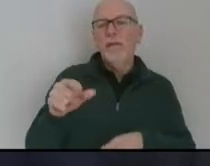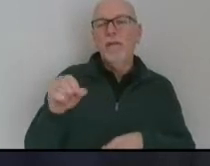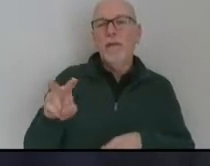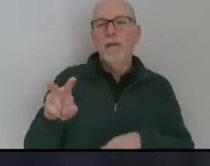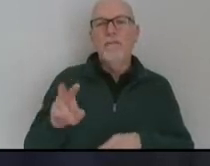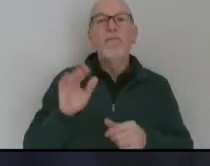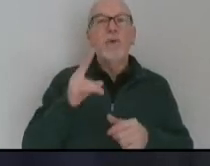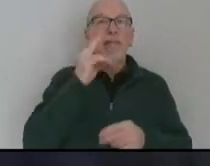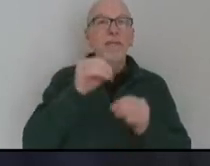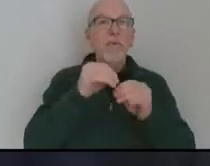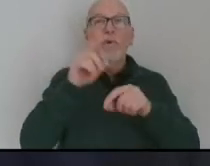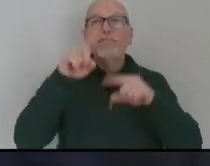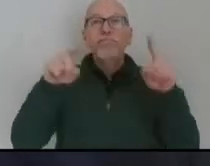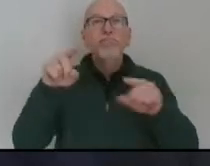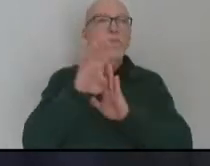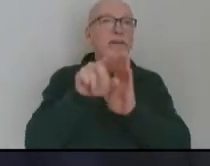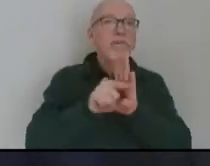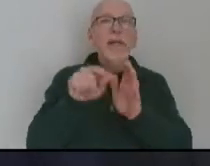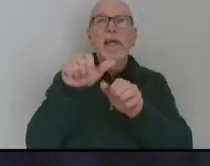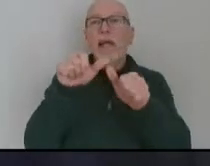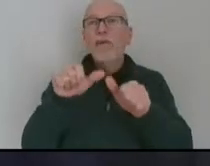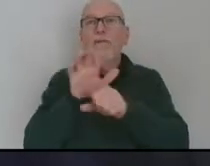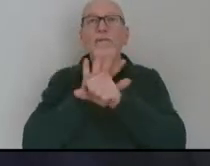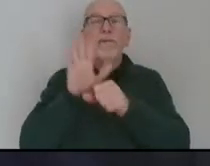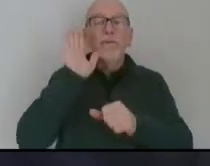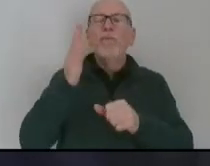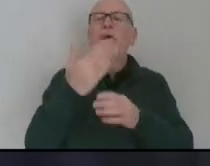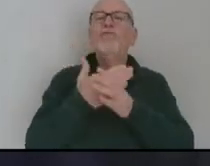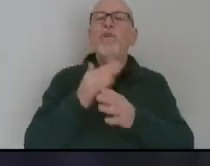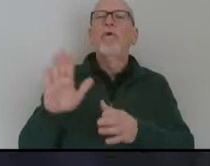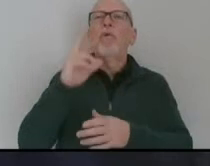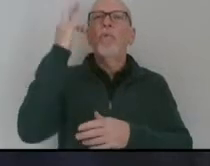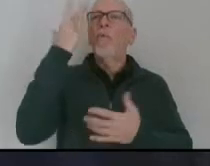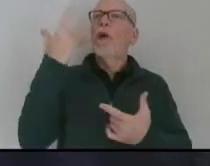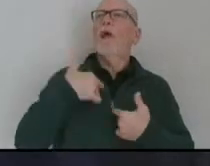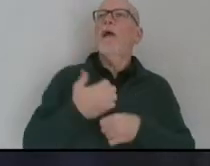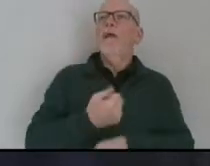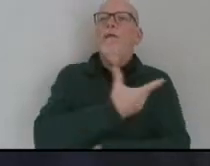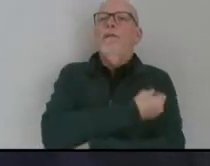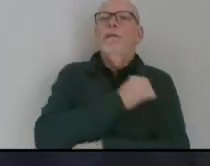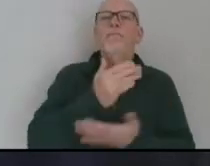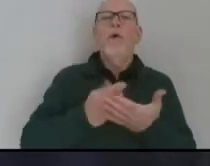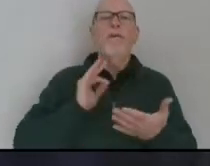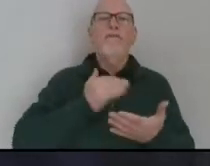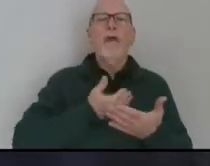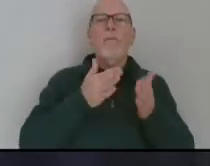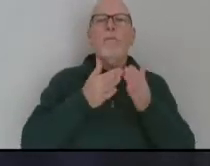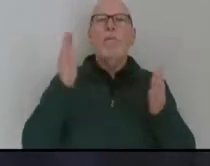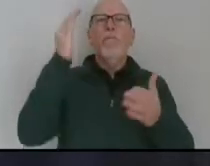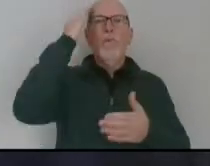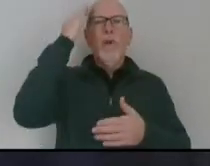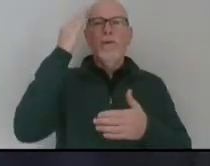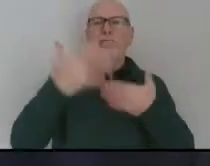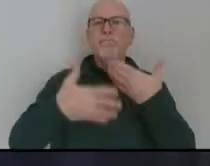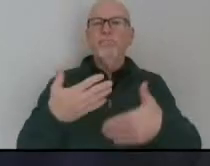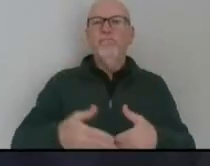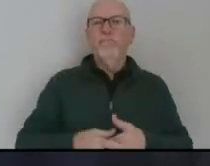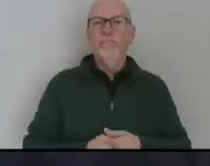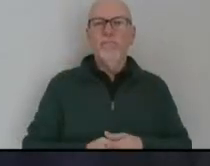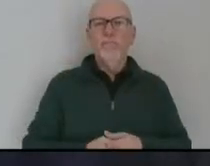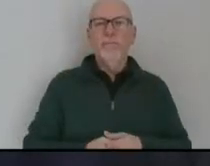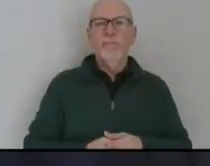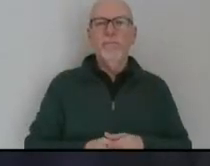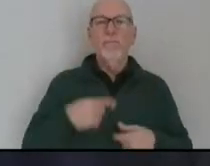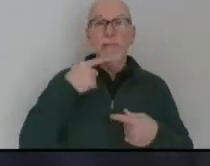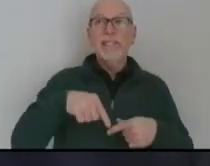and regions of the state sharing their reasons for getting a vaccine as part of our public awareness campaign. When we say this is our